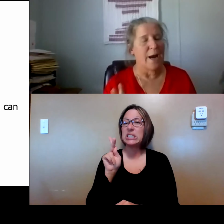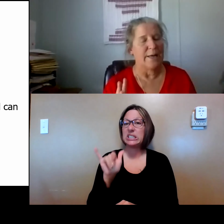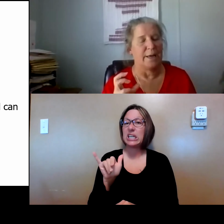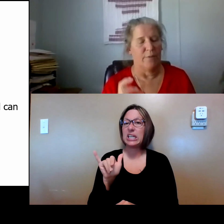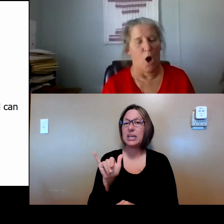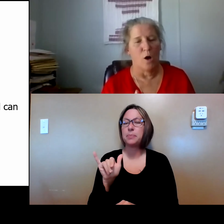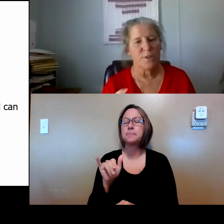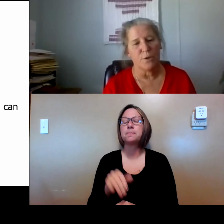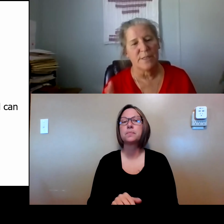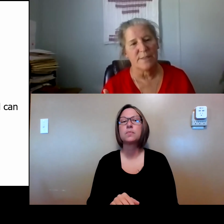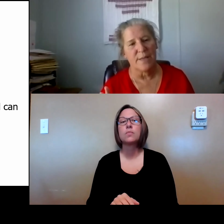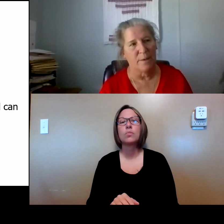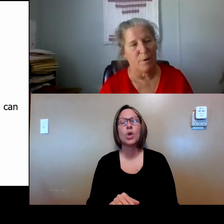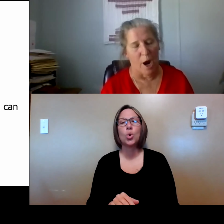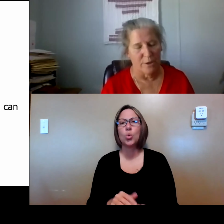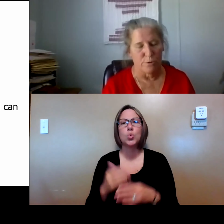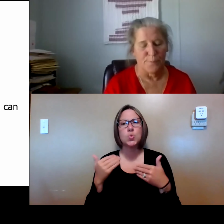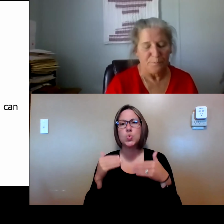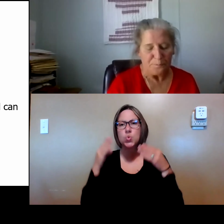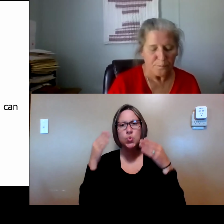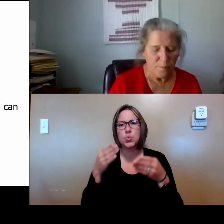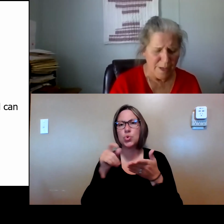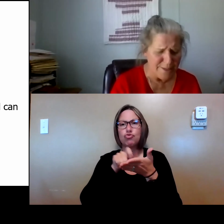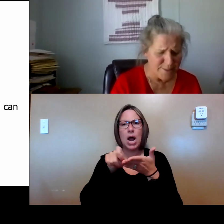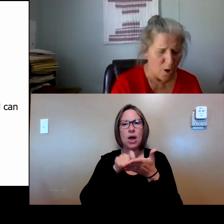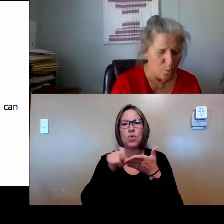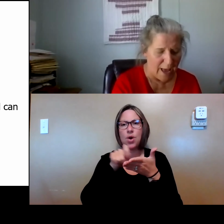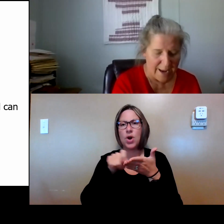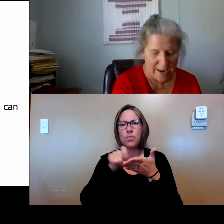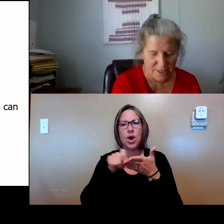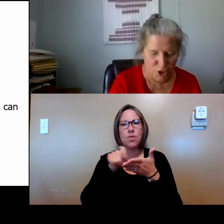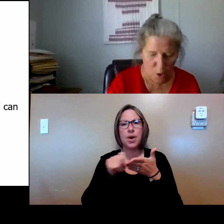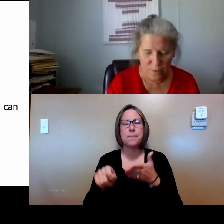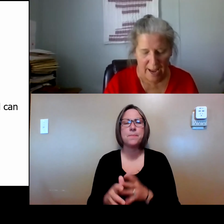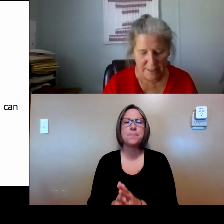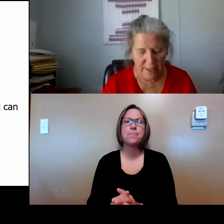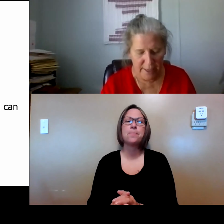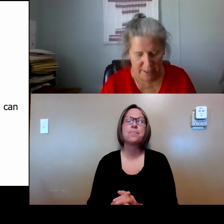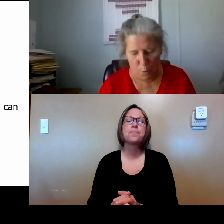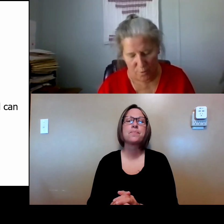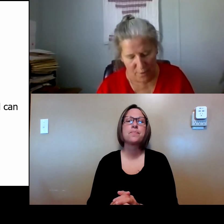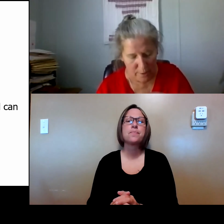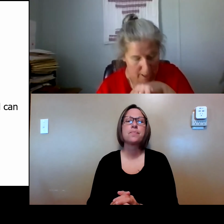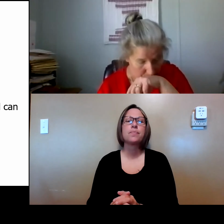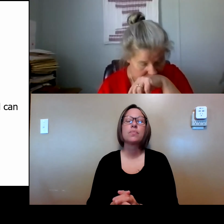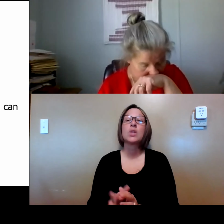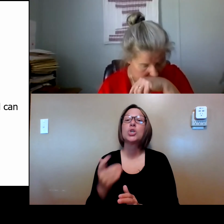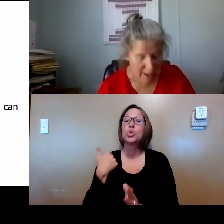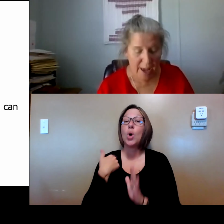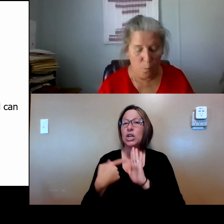about writing, that all students had to be writers. And so I had to show that in a